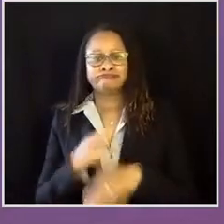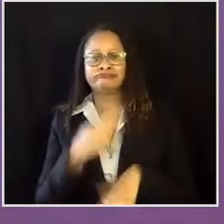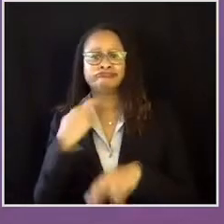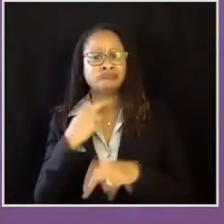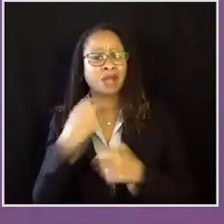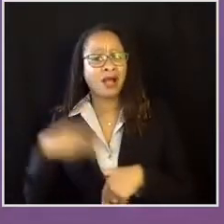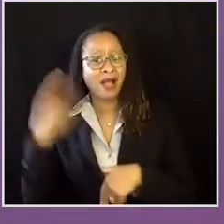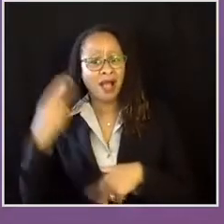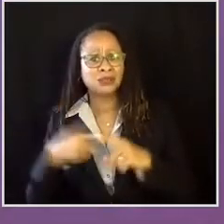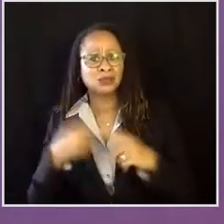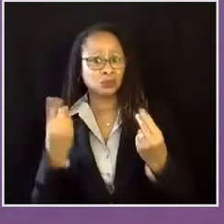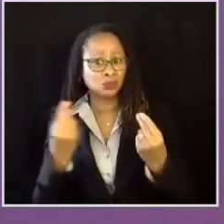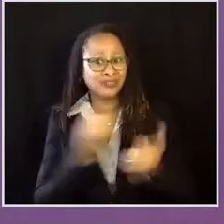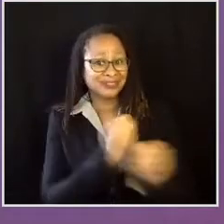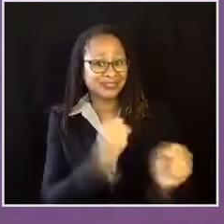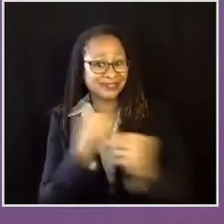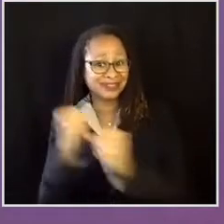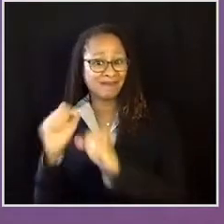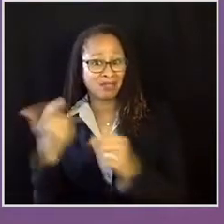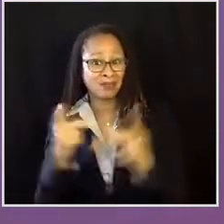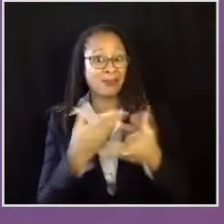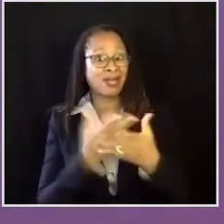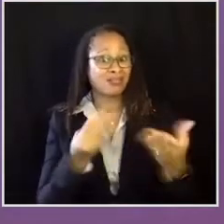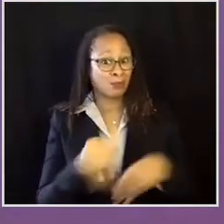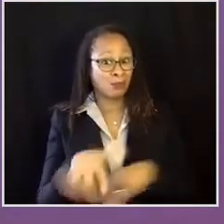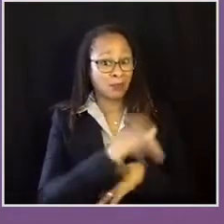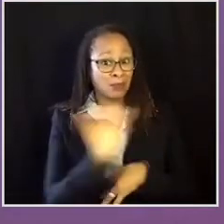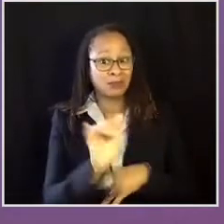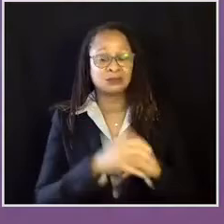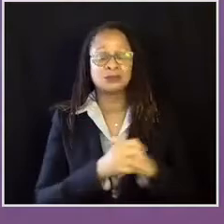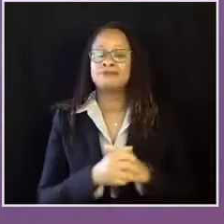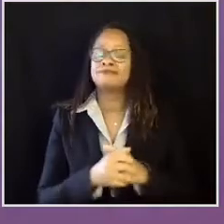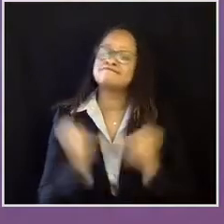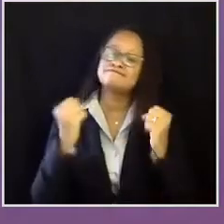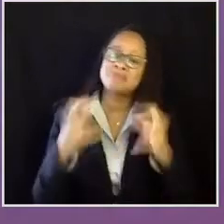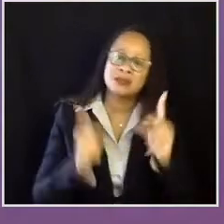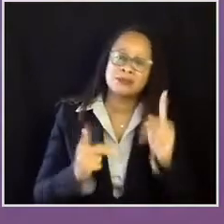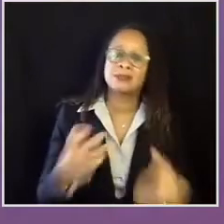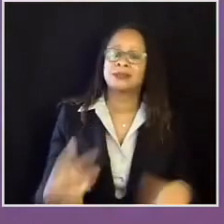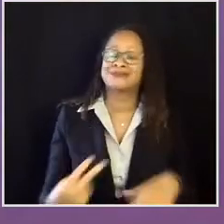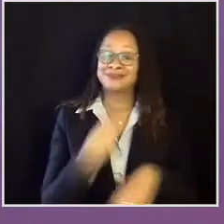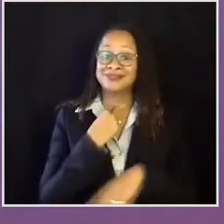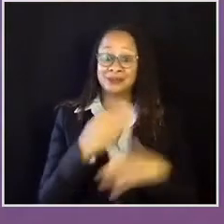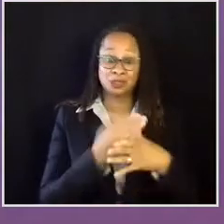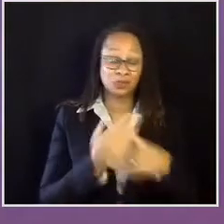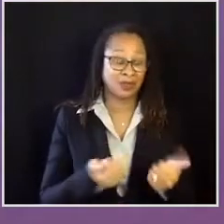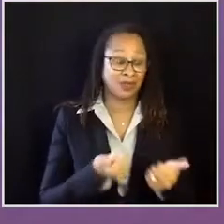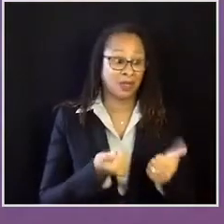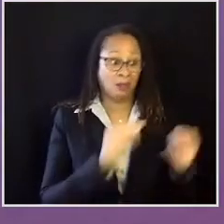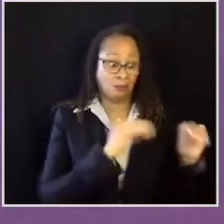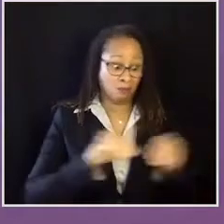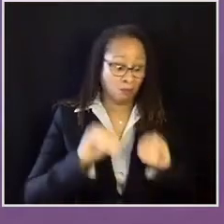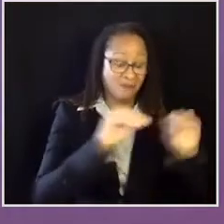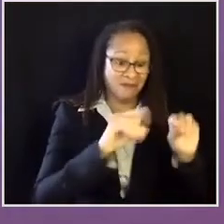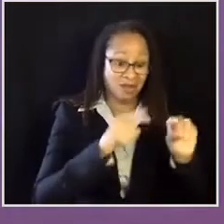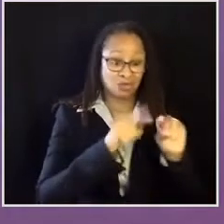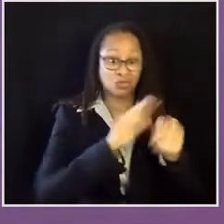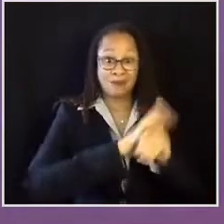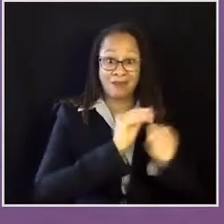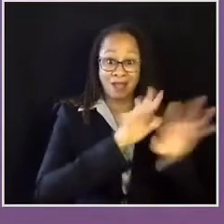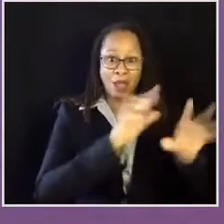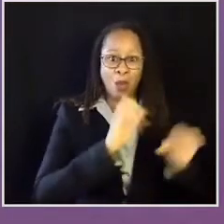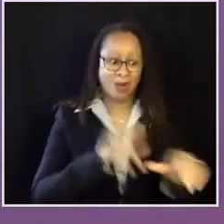others, and the millions of Americans caught between relocating during a pandemic or staying